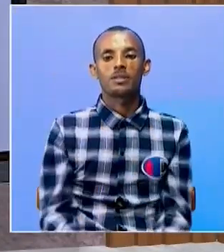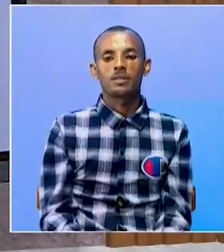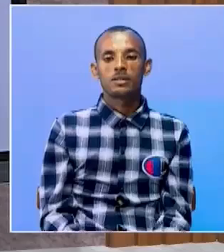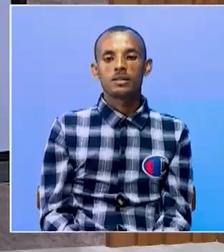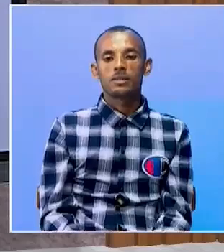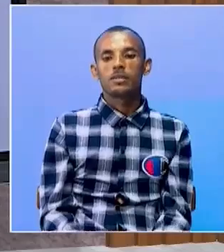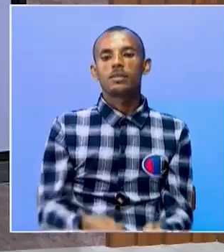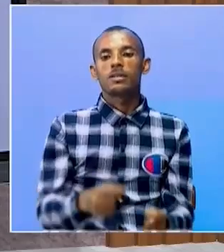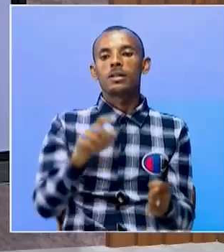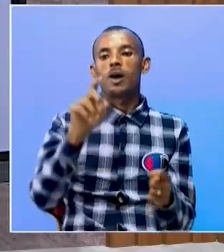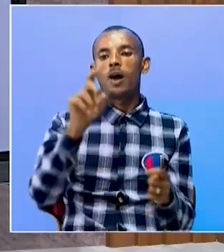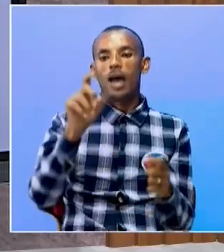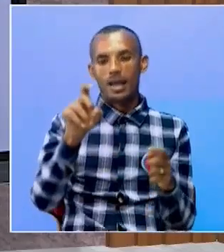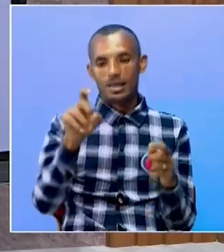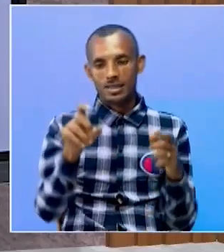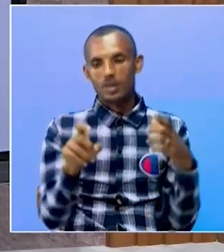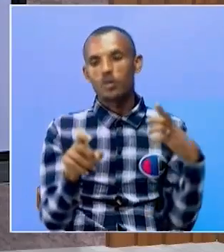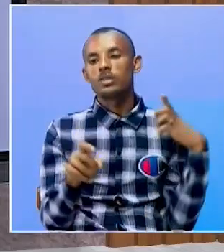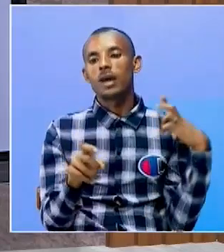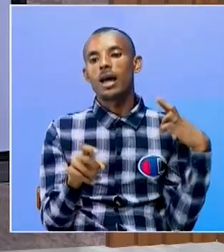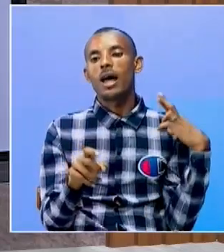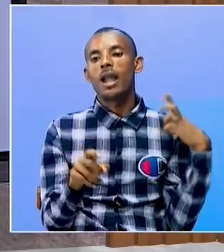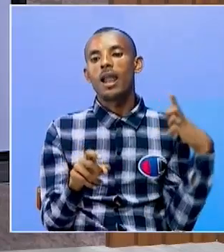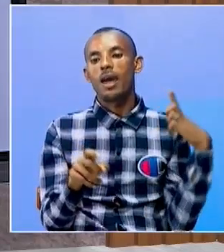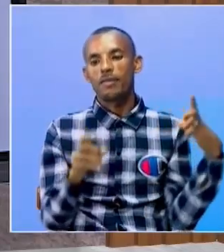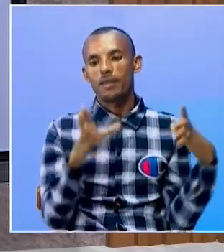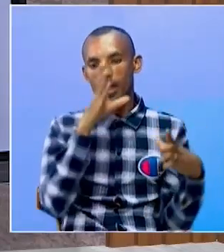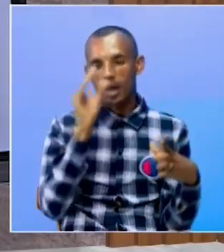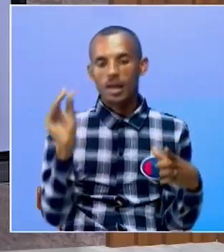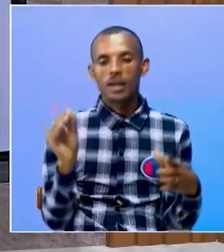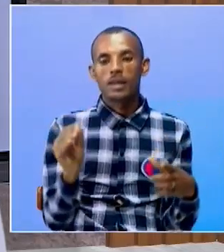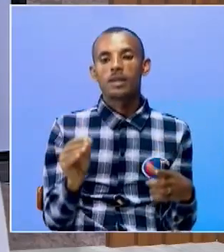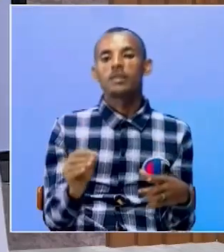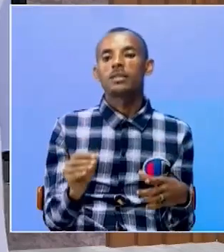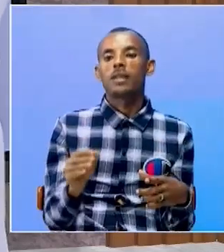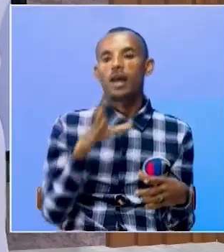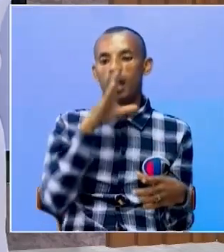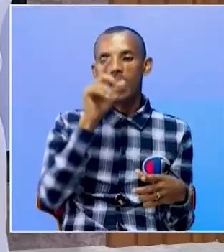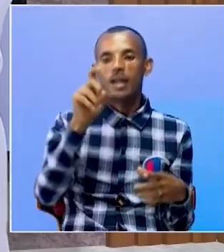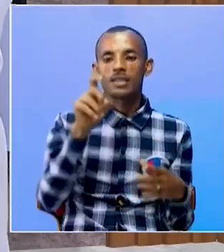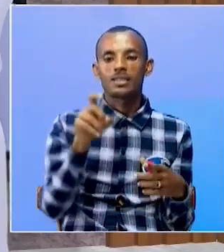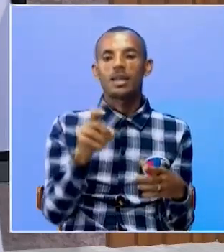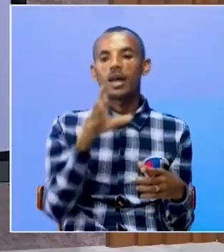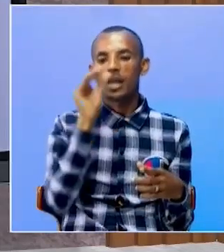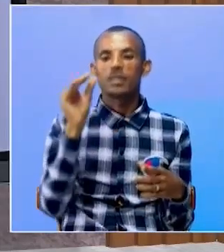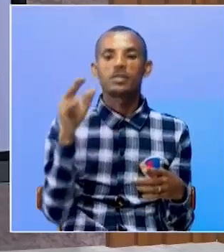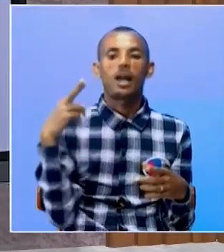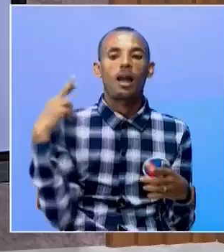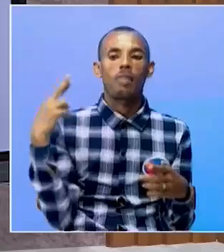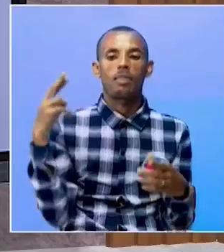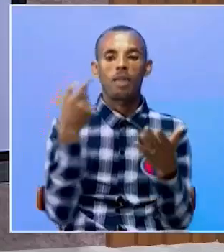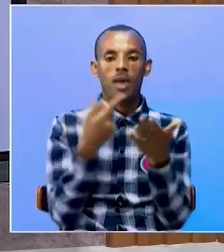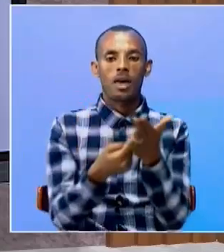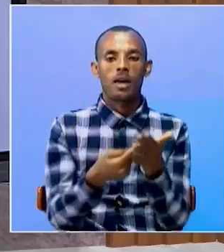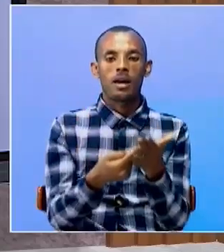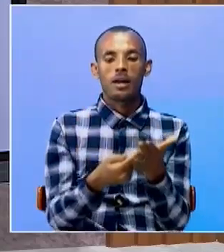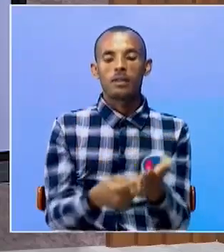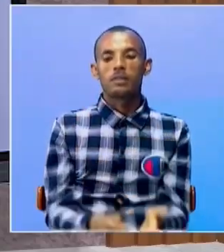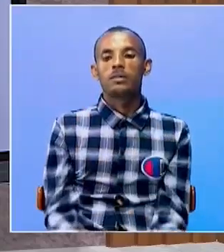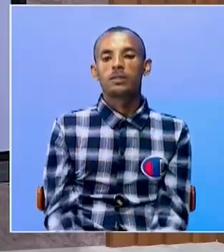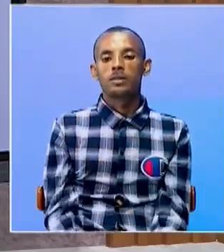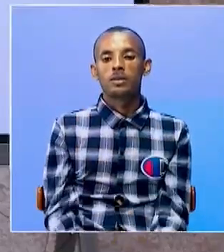containing x on the left side and the constant terms to the right side. So here,